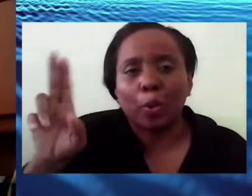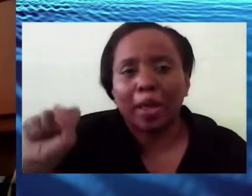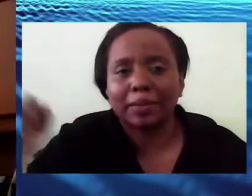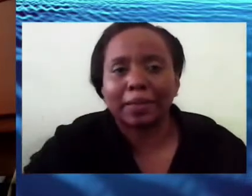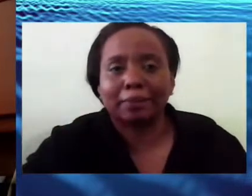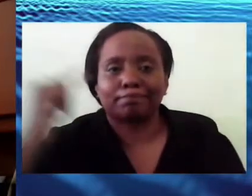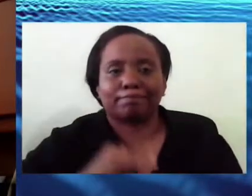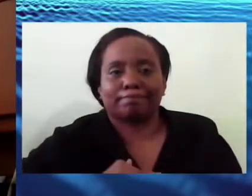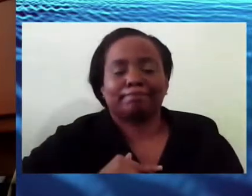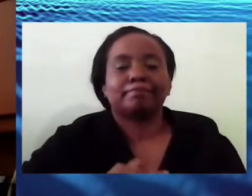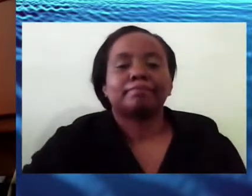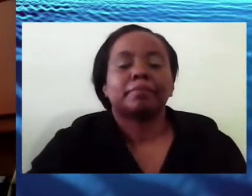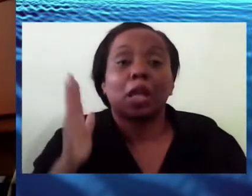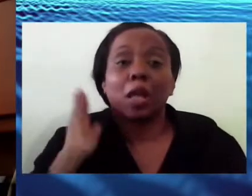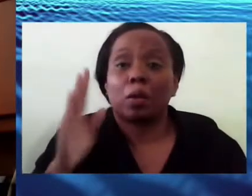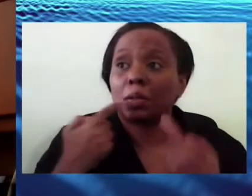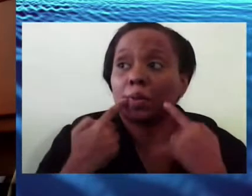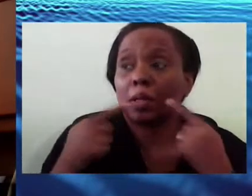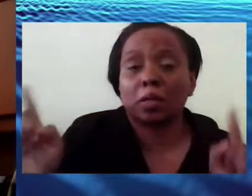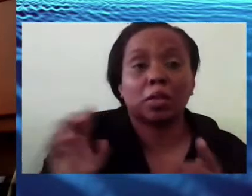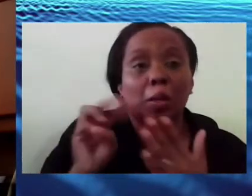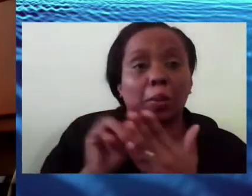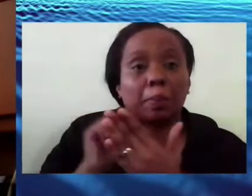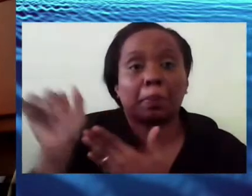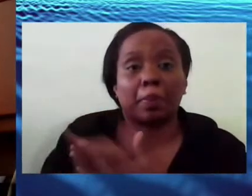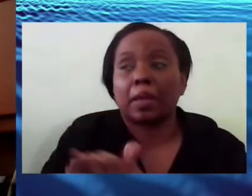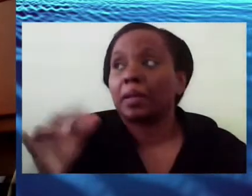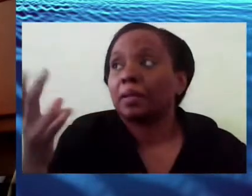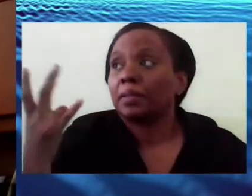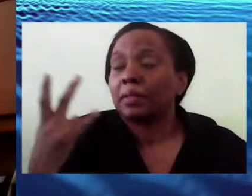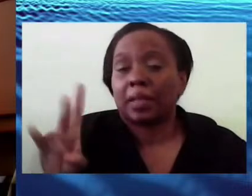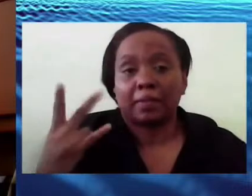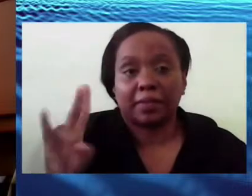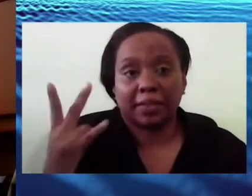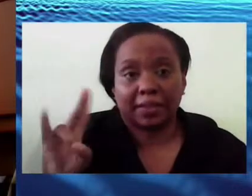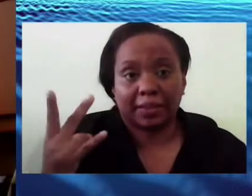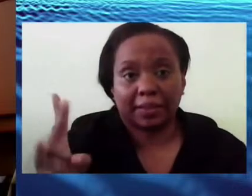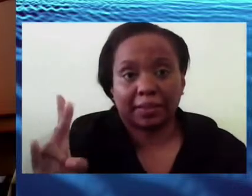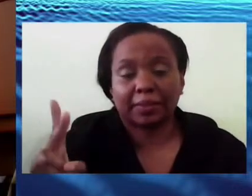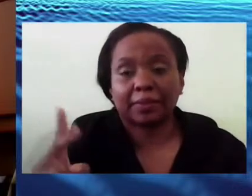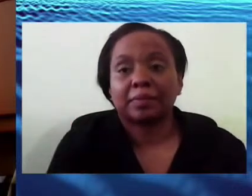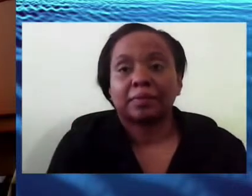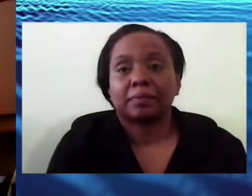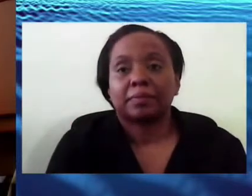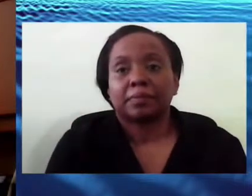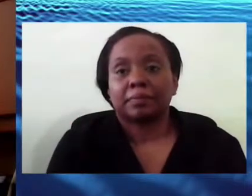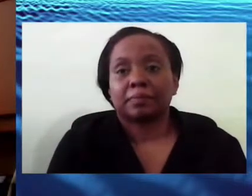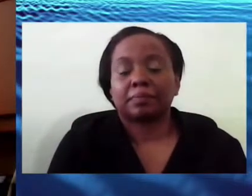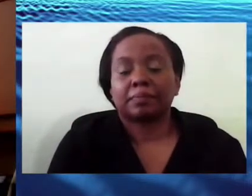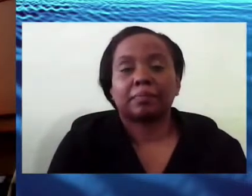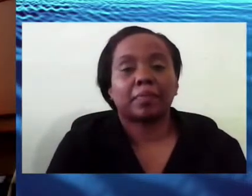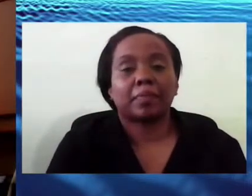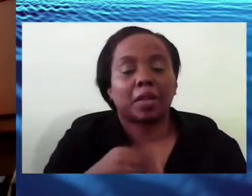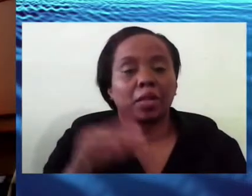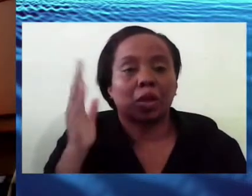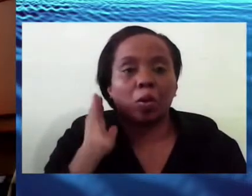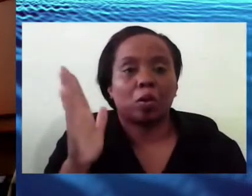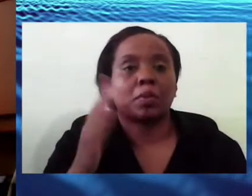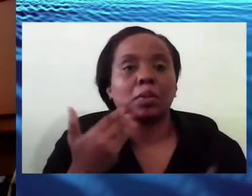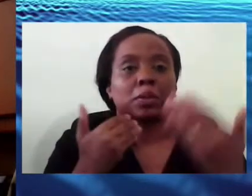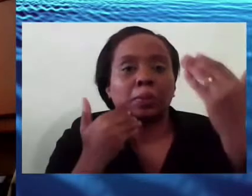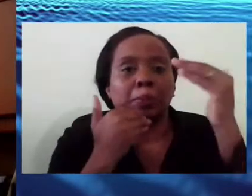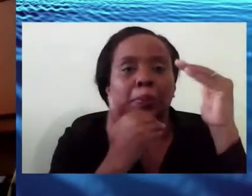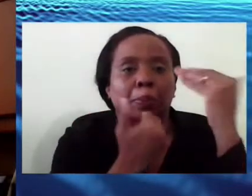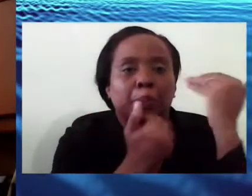making an announcement on the 17th of May, and then there is the expectation that there will be very specific restrictions and